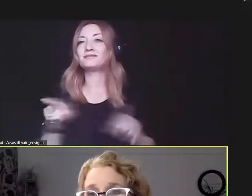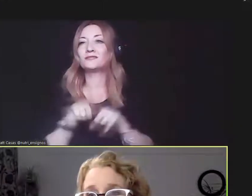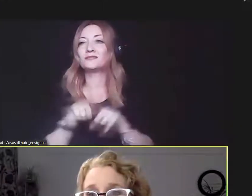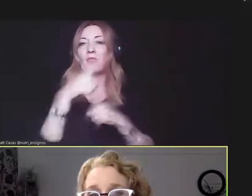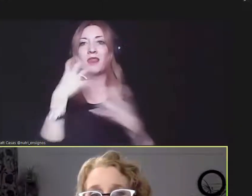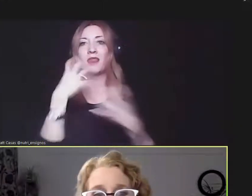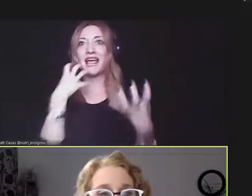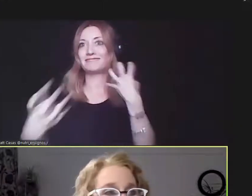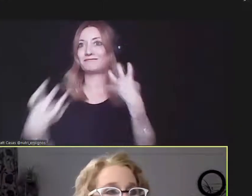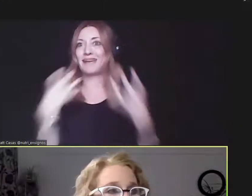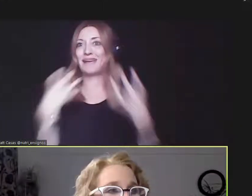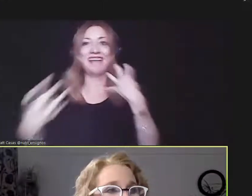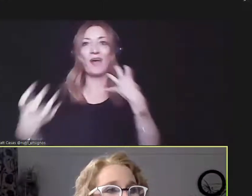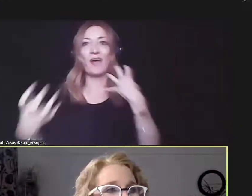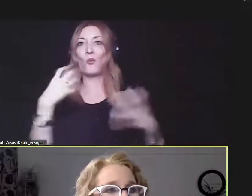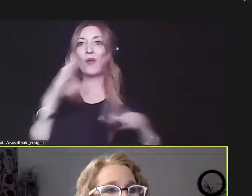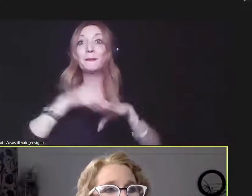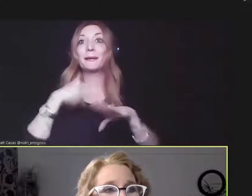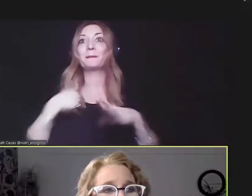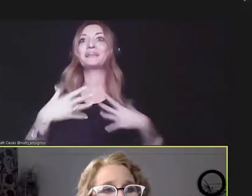be included in